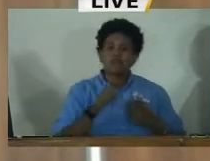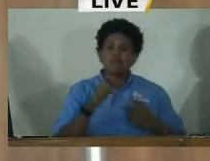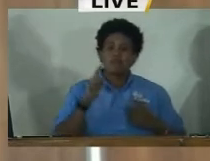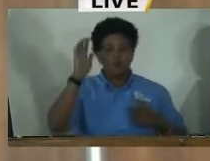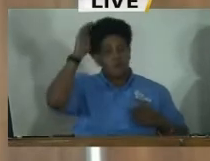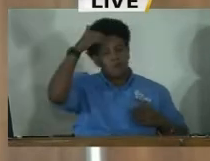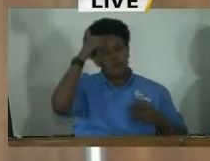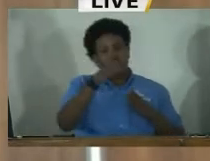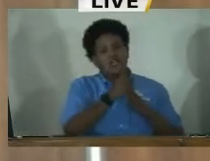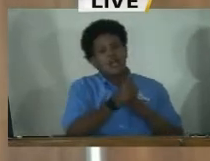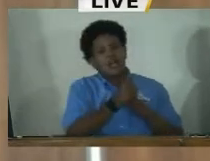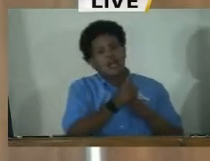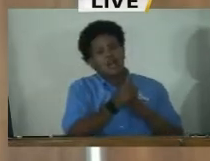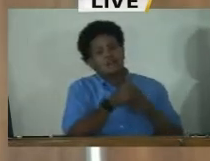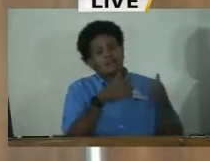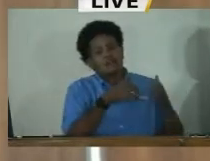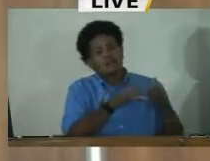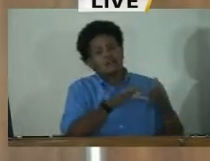Simpson-led government.